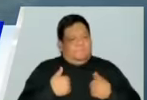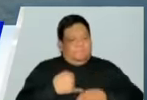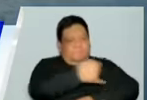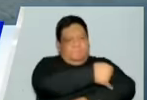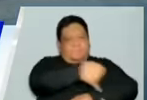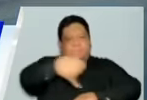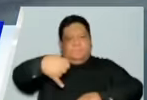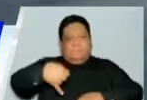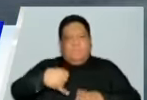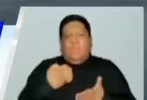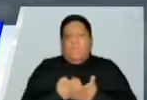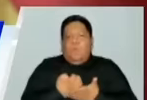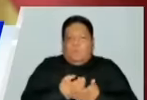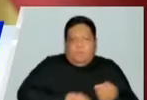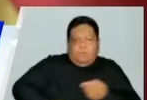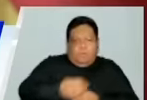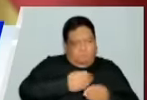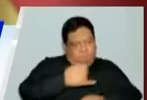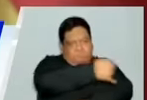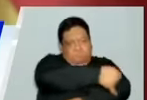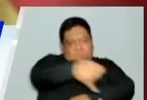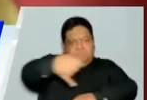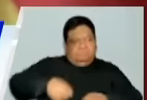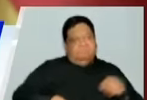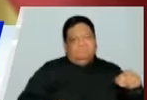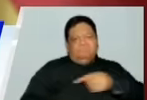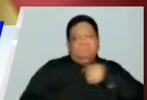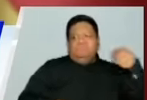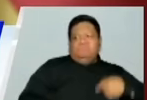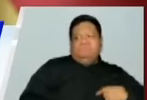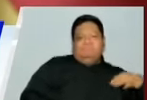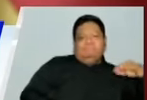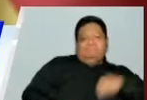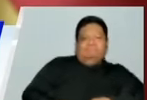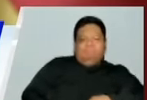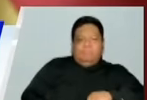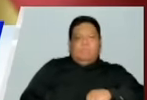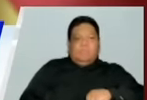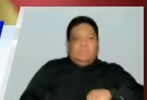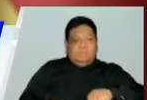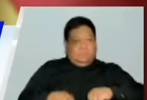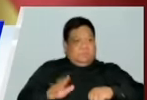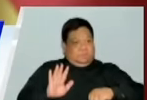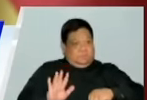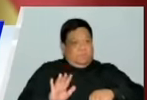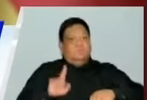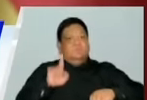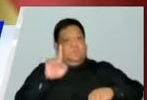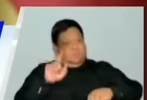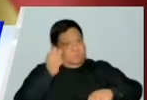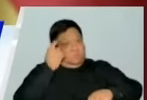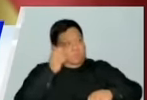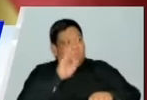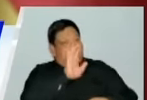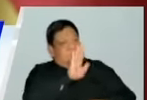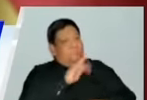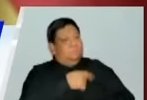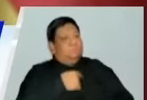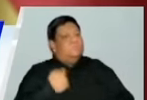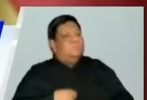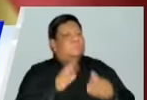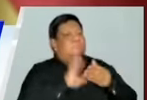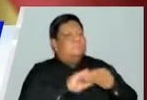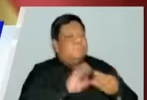already intruded upon. Until that premise that China has made in terms of all its discussions